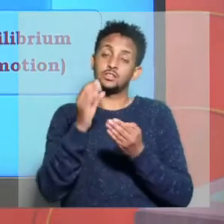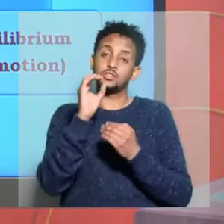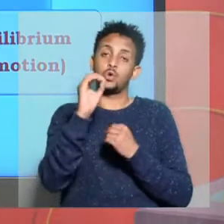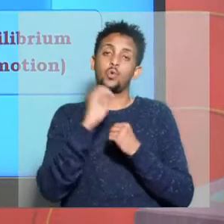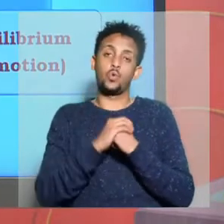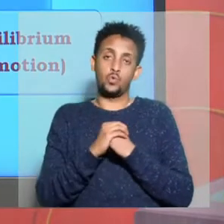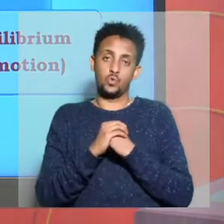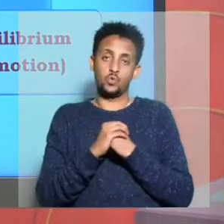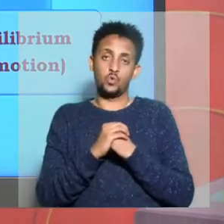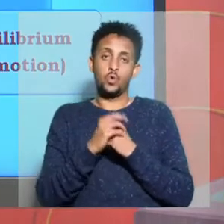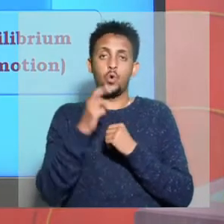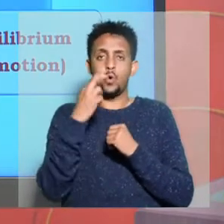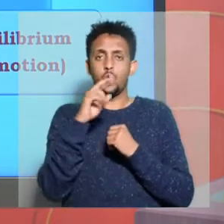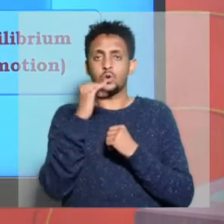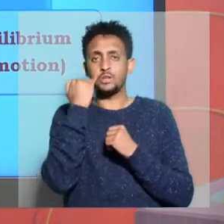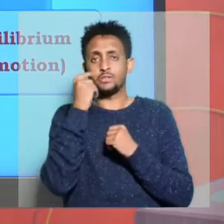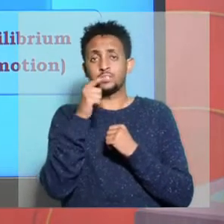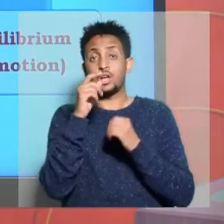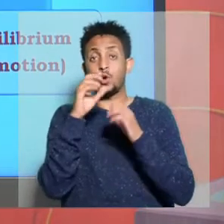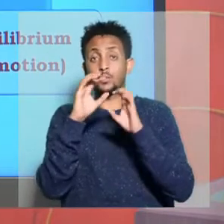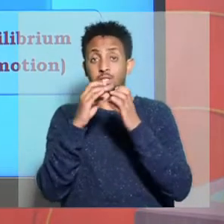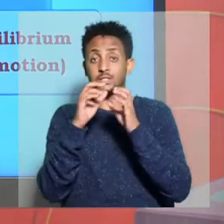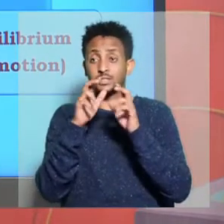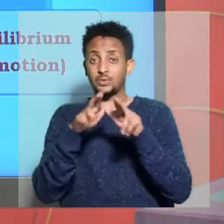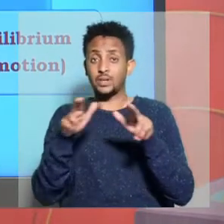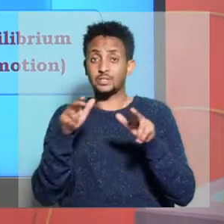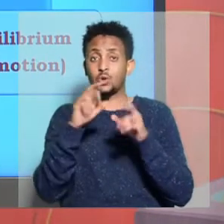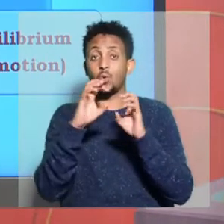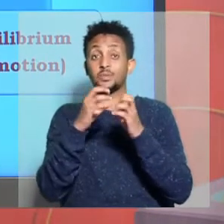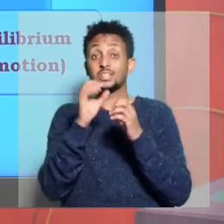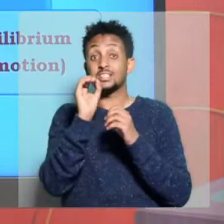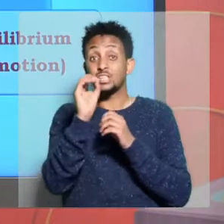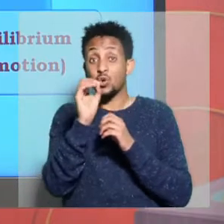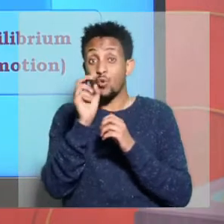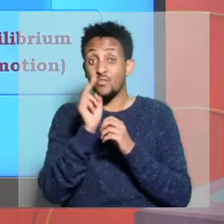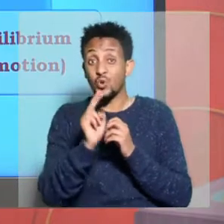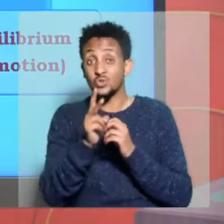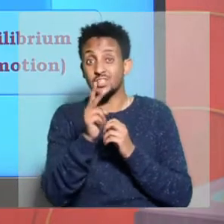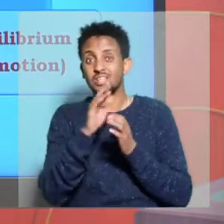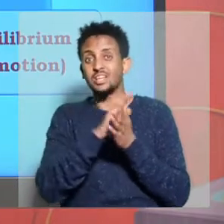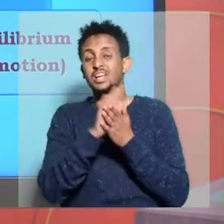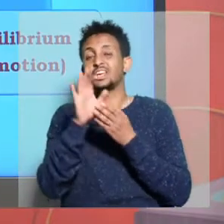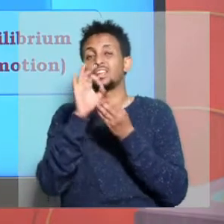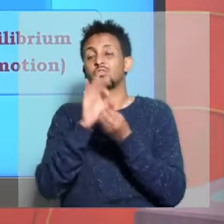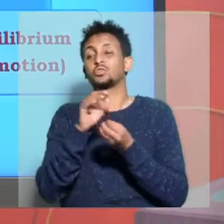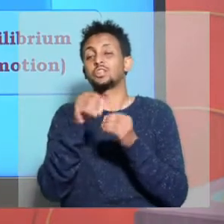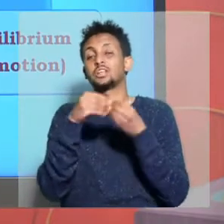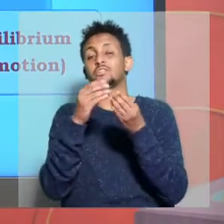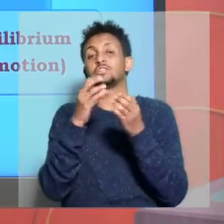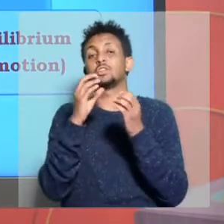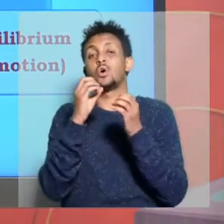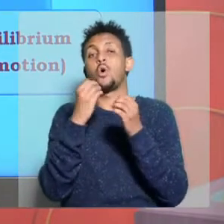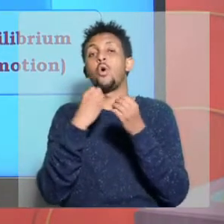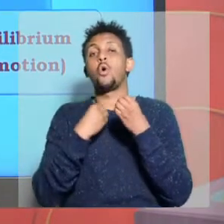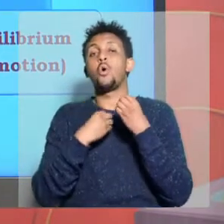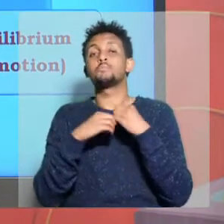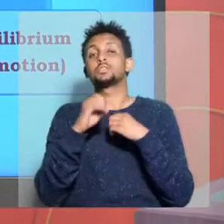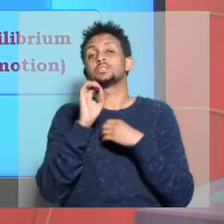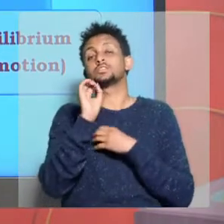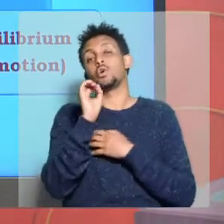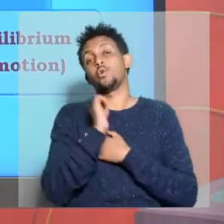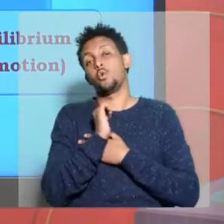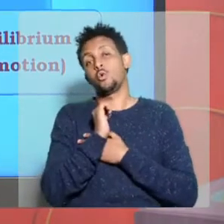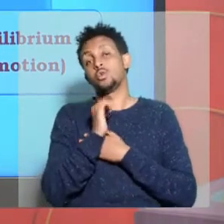0. Or if the object is at rest, or if the object has 0 velocity, the net force on a given object is